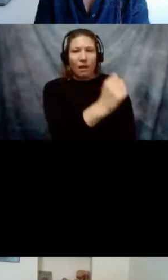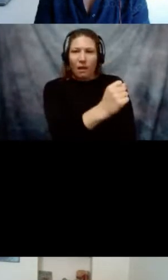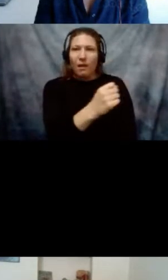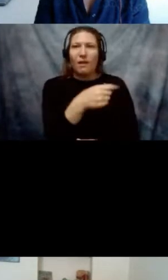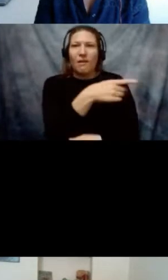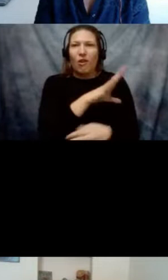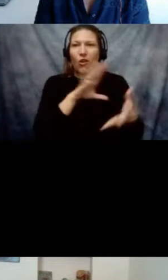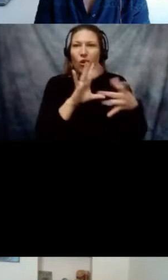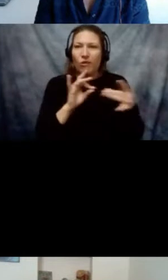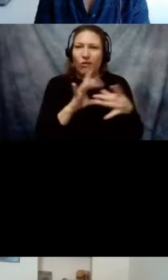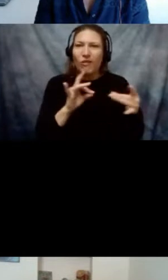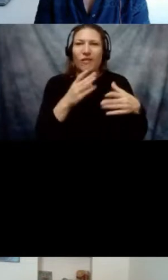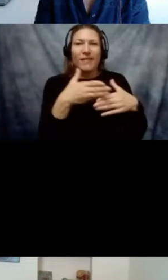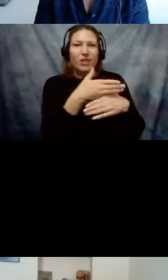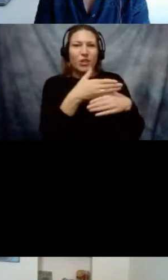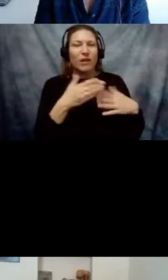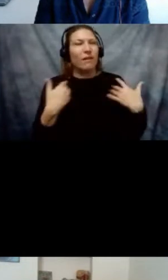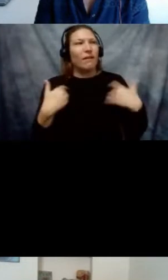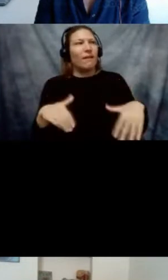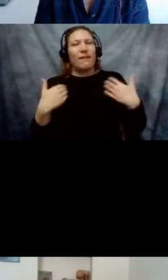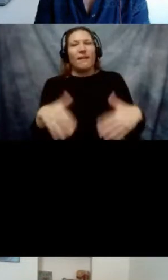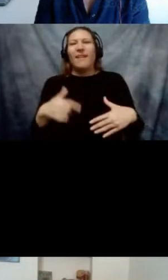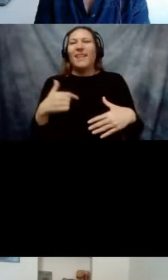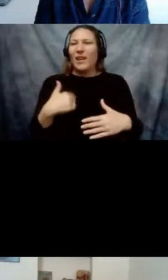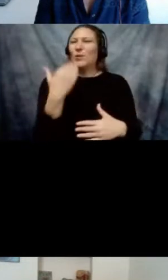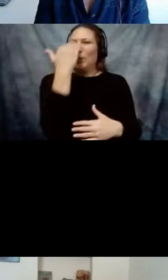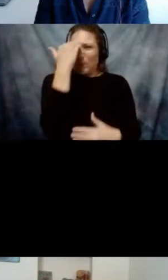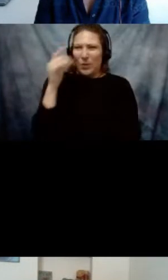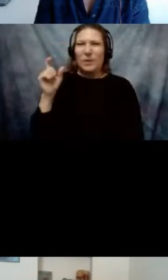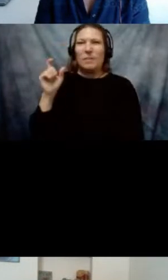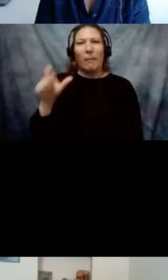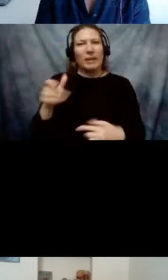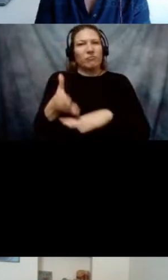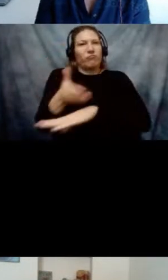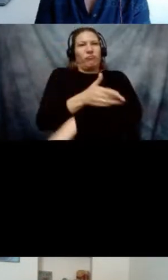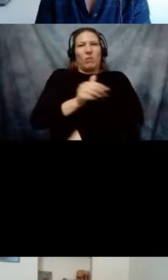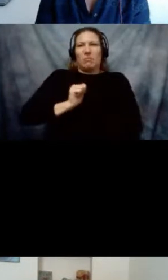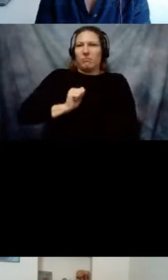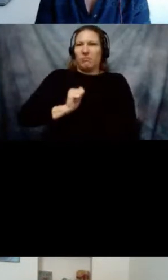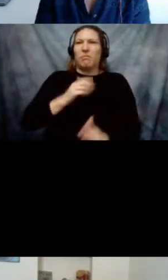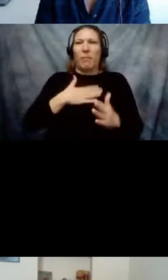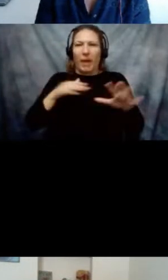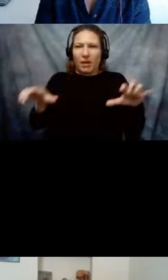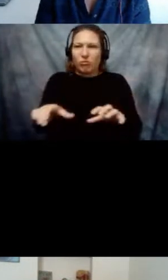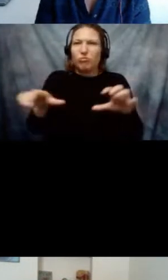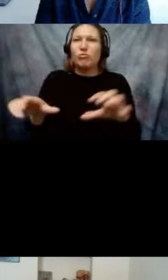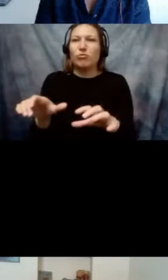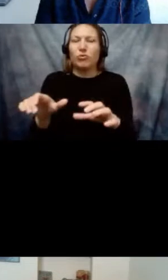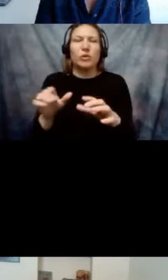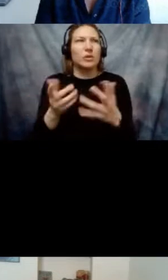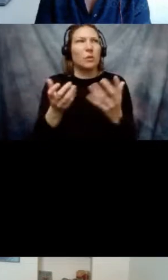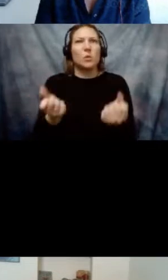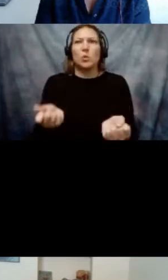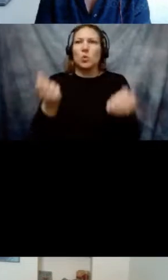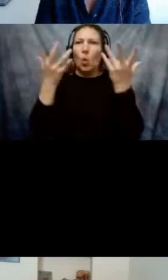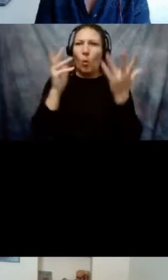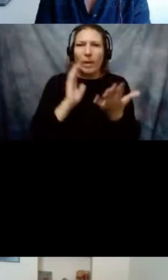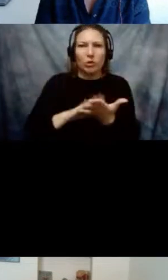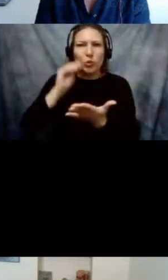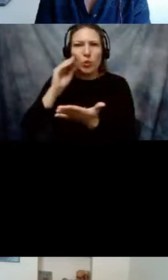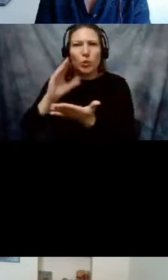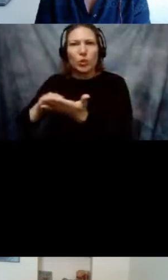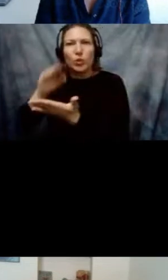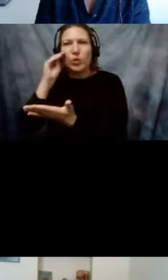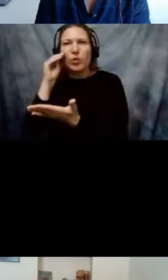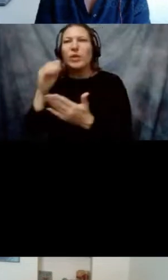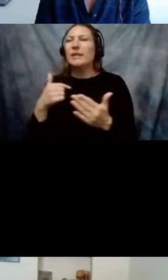was sharing, and I just knew that I had to do better. There's lots to learn, and I'm taking small steps, but I